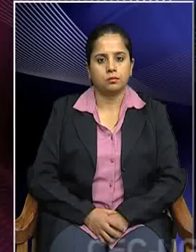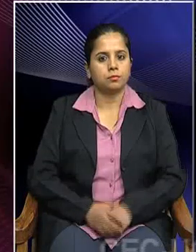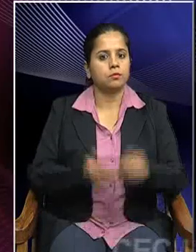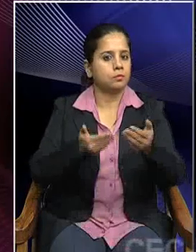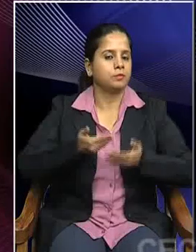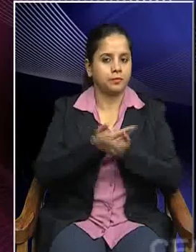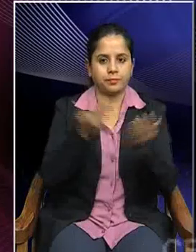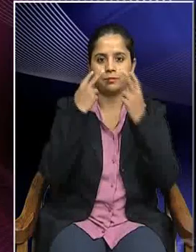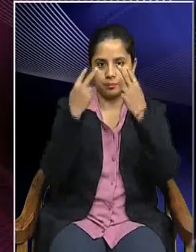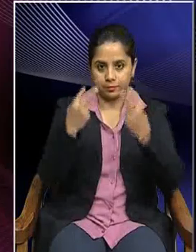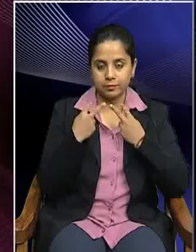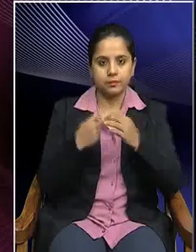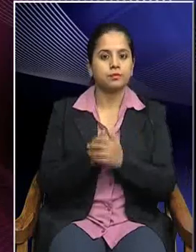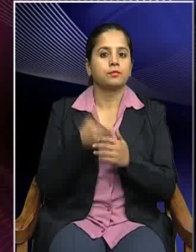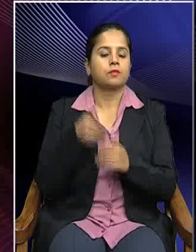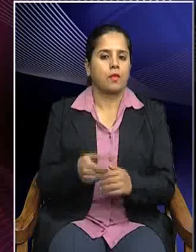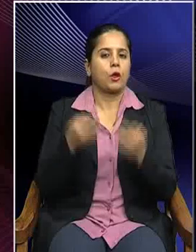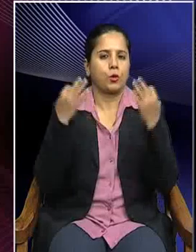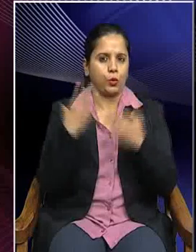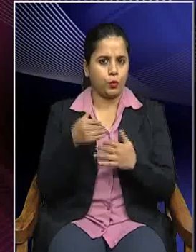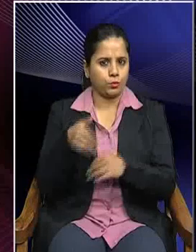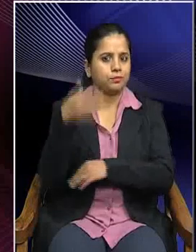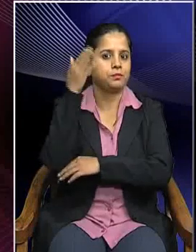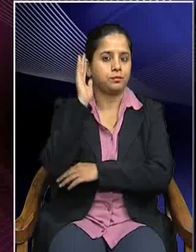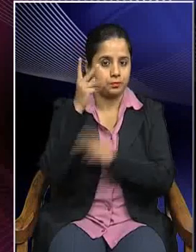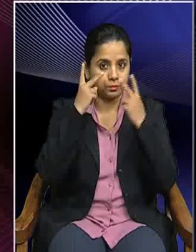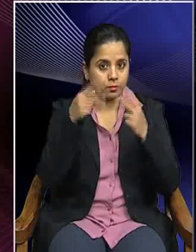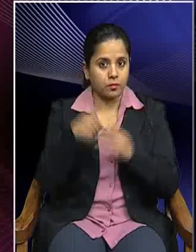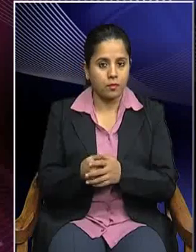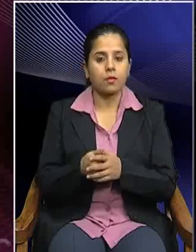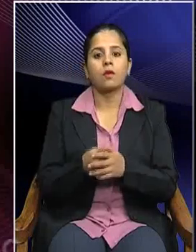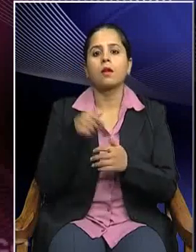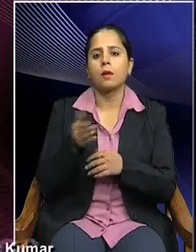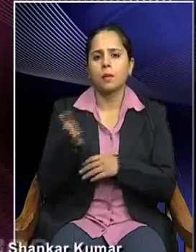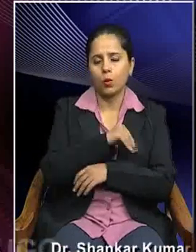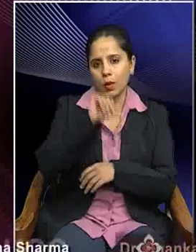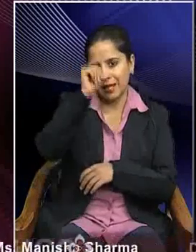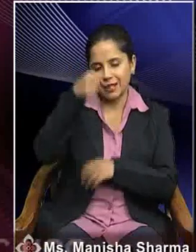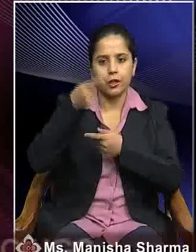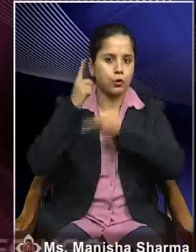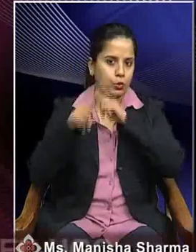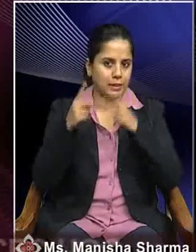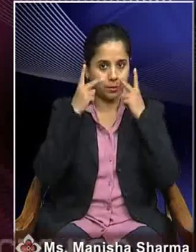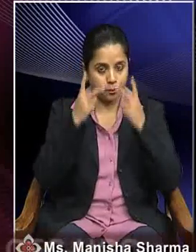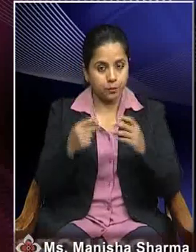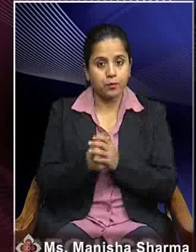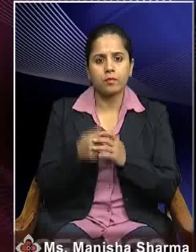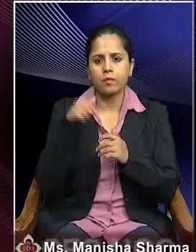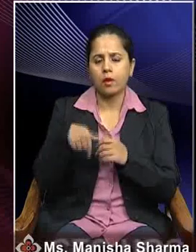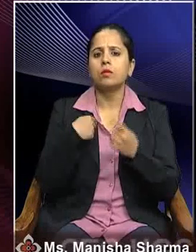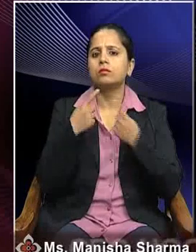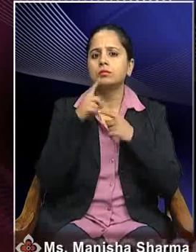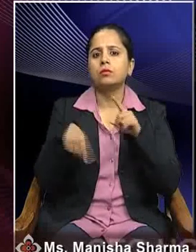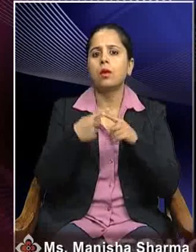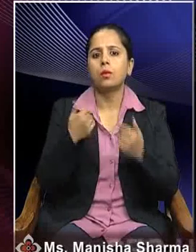Welcome viewers to this new set of lectures on early Indian history, and today we shall be talking